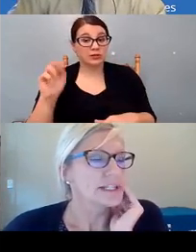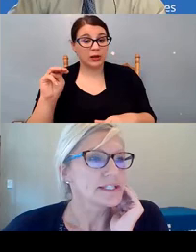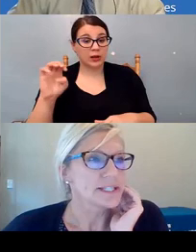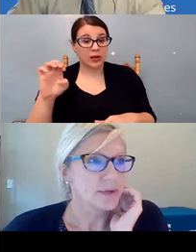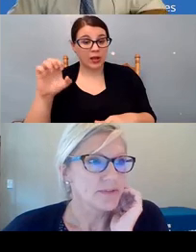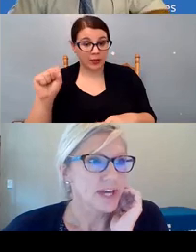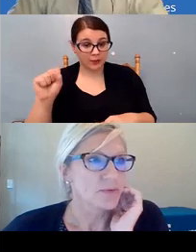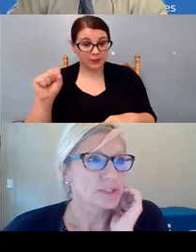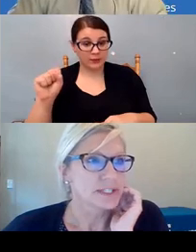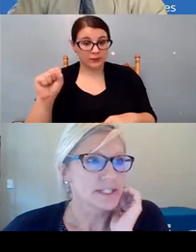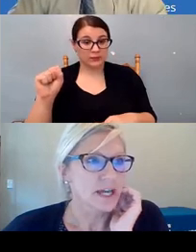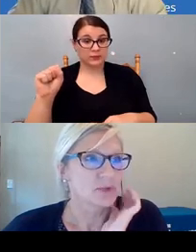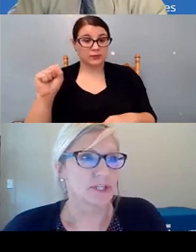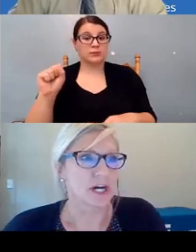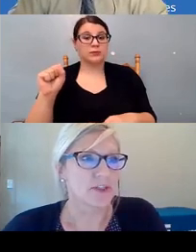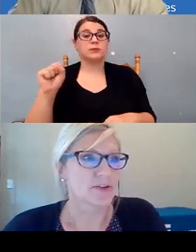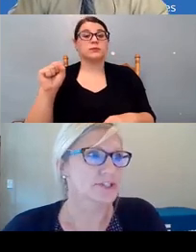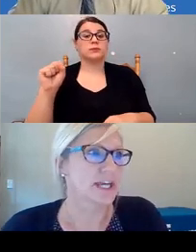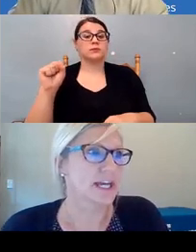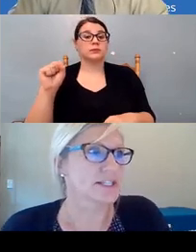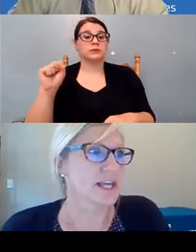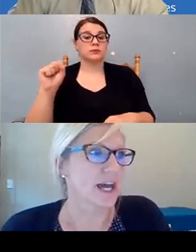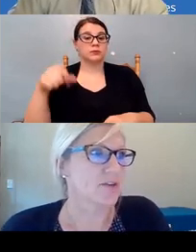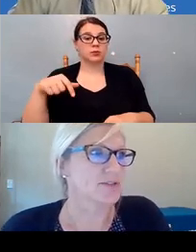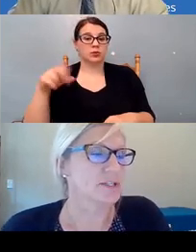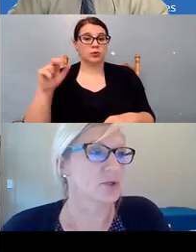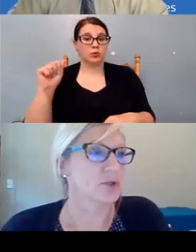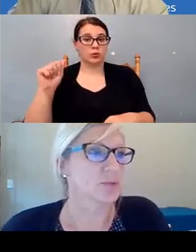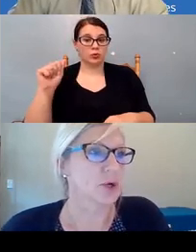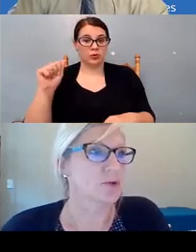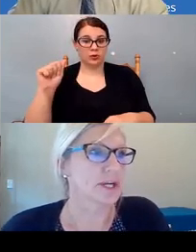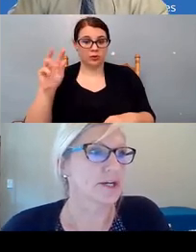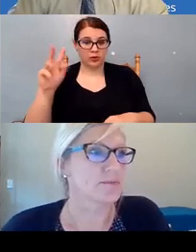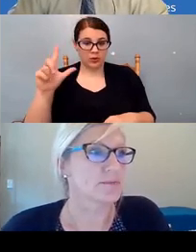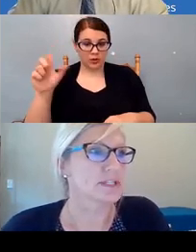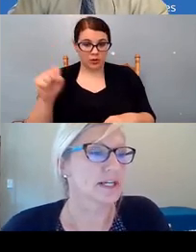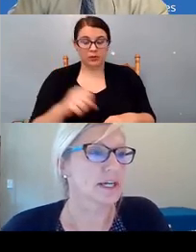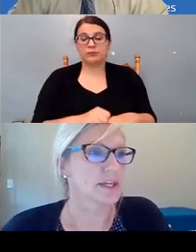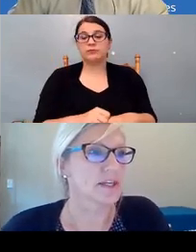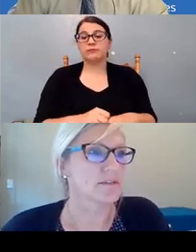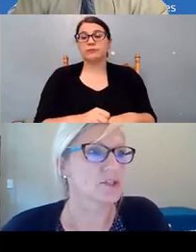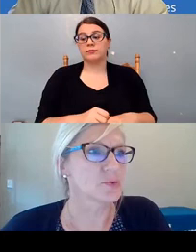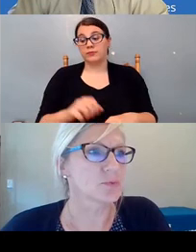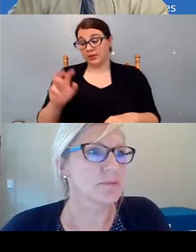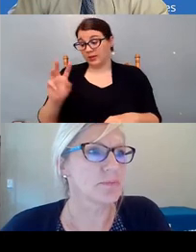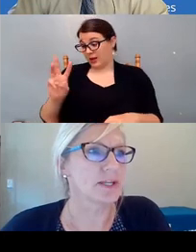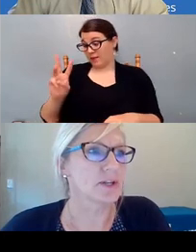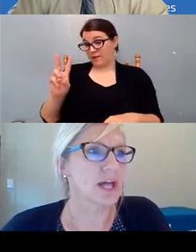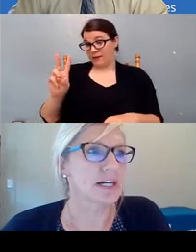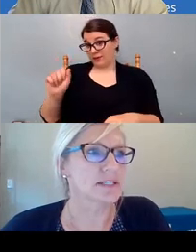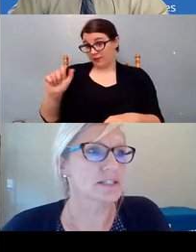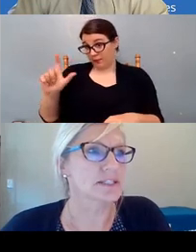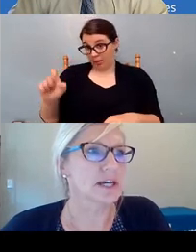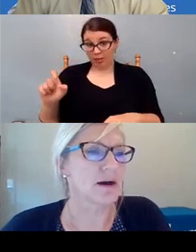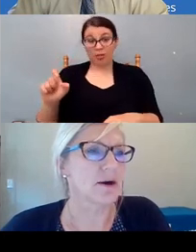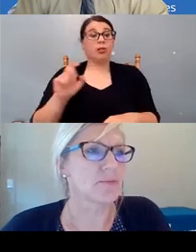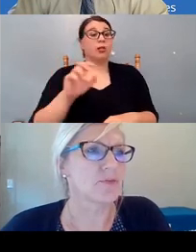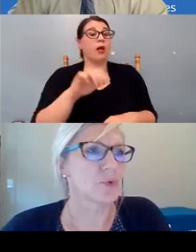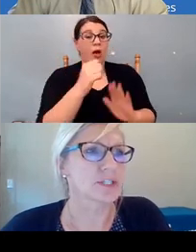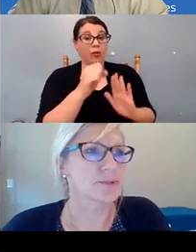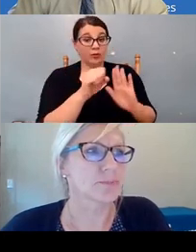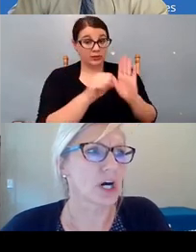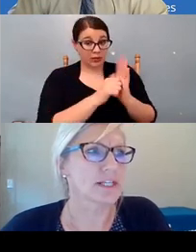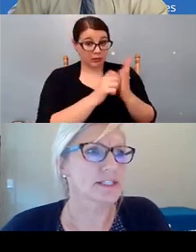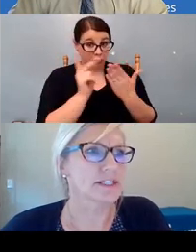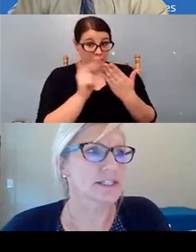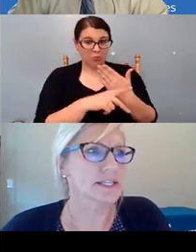As it relates to WVABLE and Stable in other states that have similar programs, can the individual be penalized